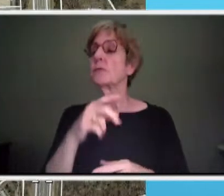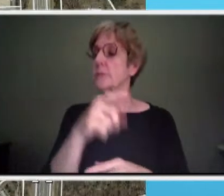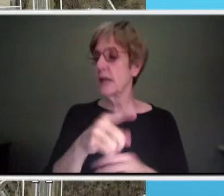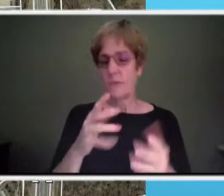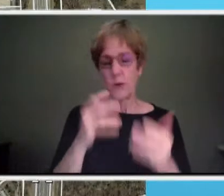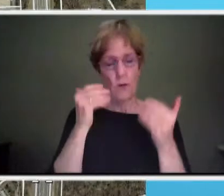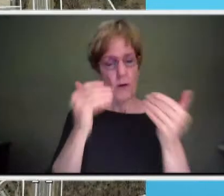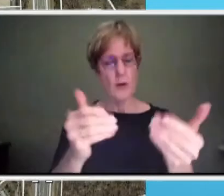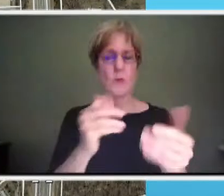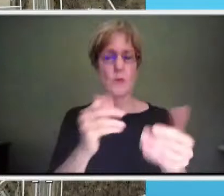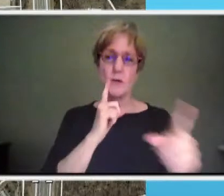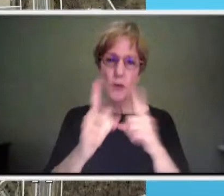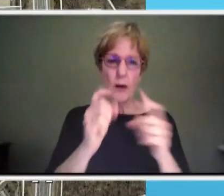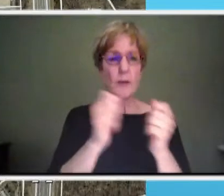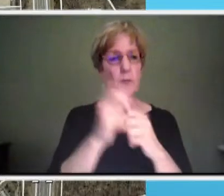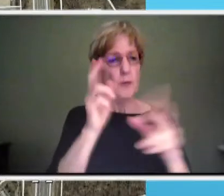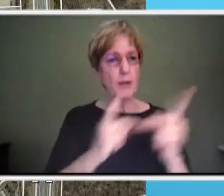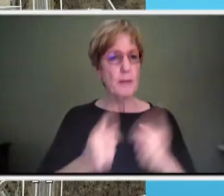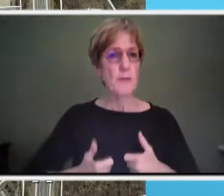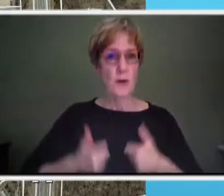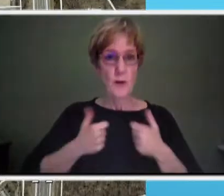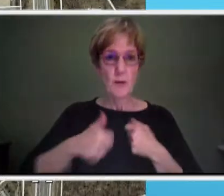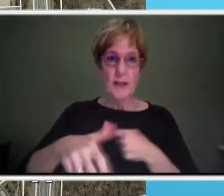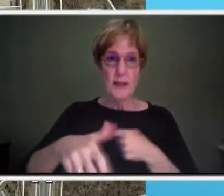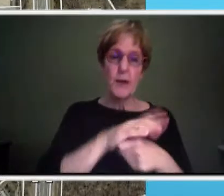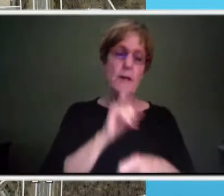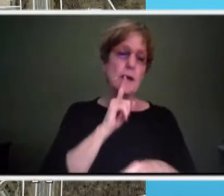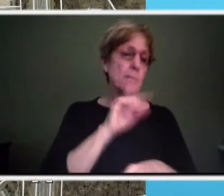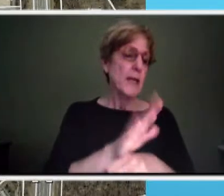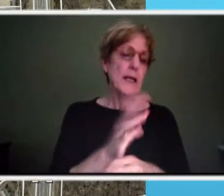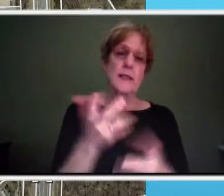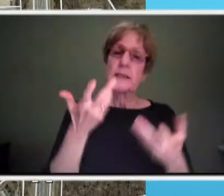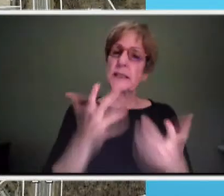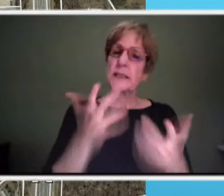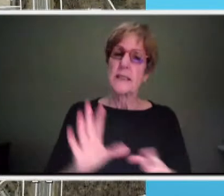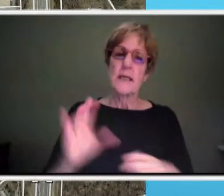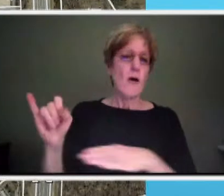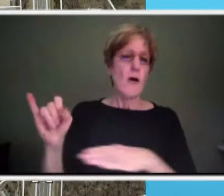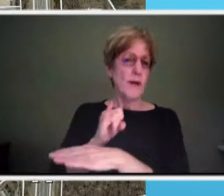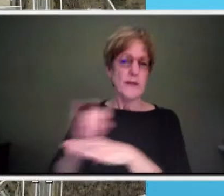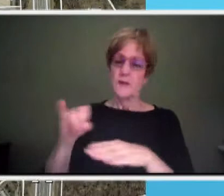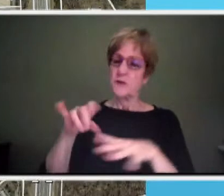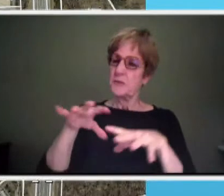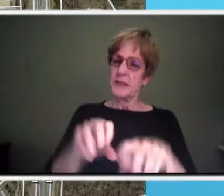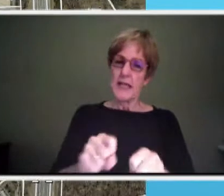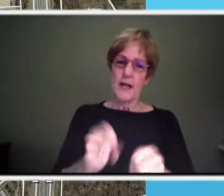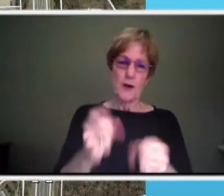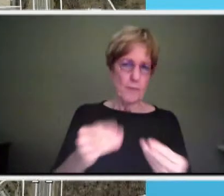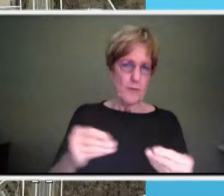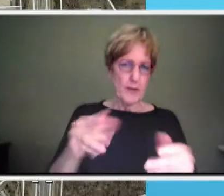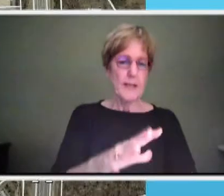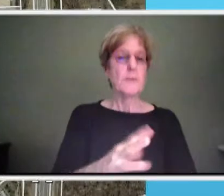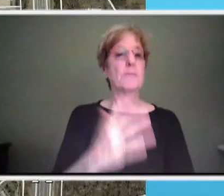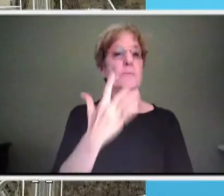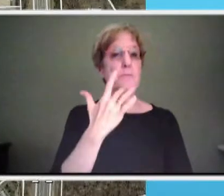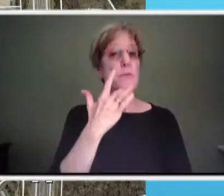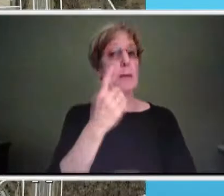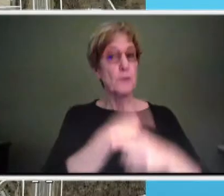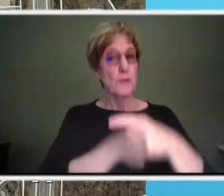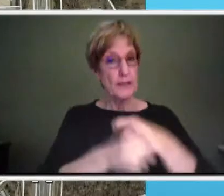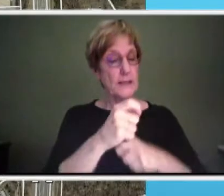with folks in the community, had really made the commitment that they did not want to go in that direction, that the best thing they could do from the community was to